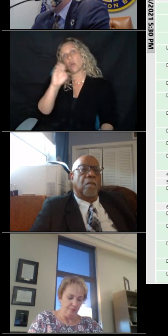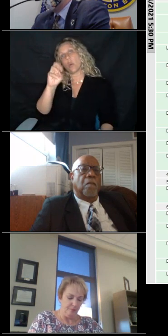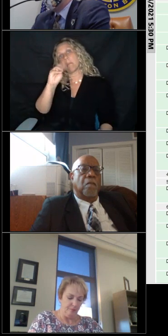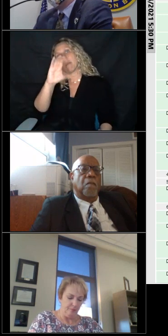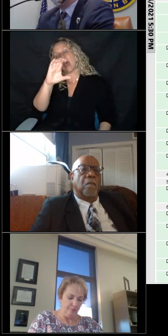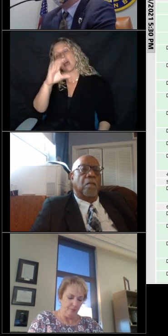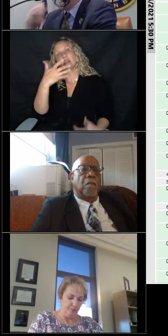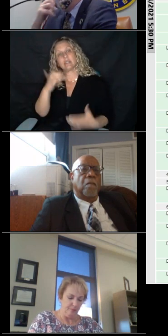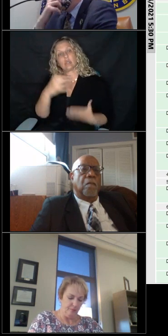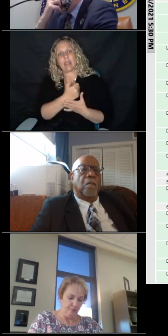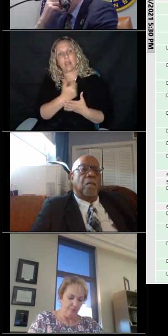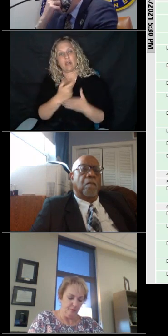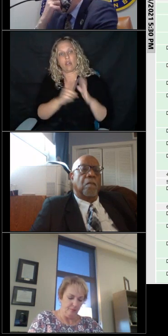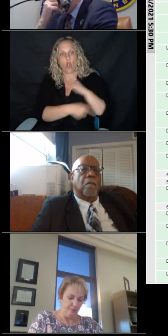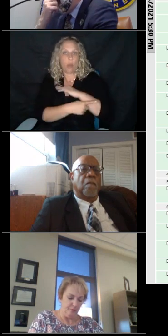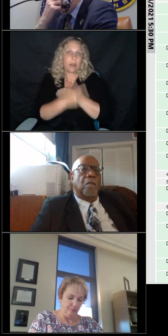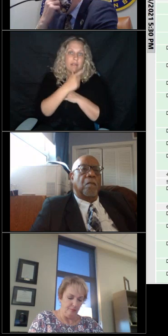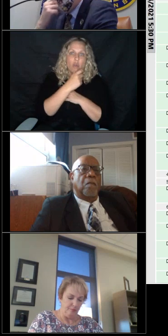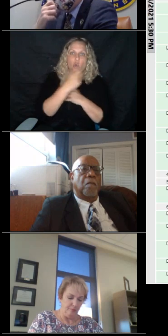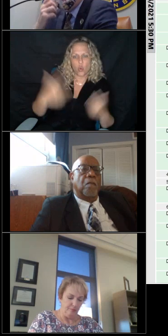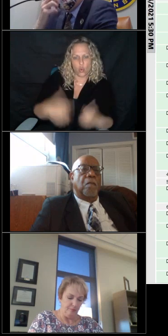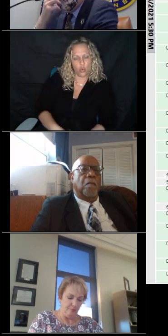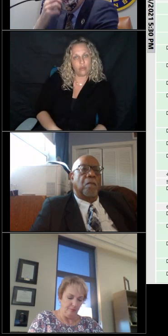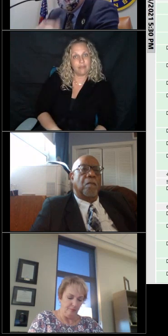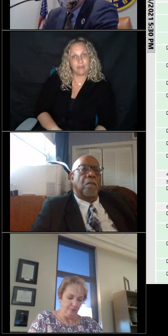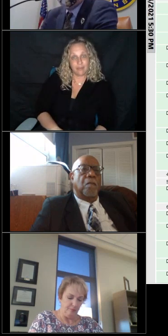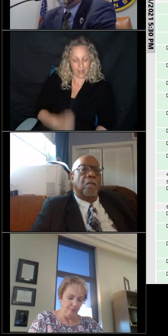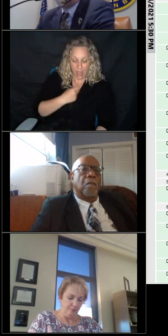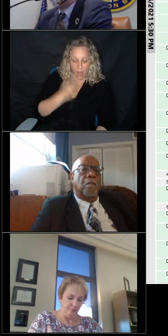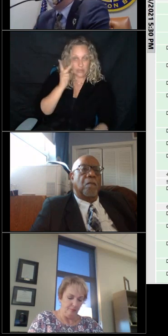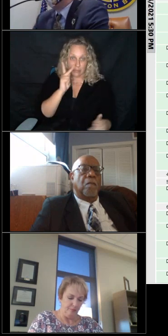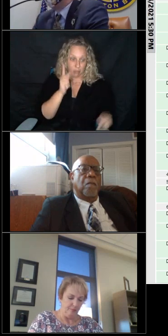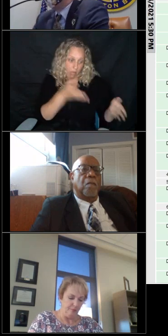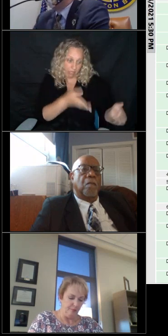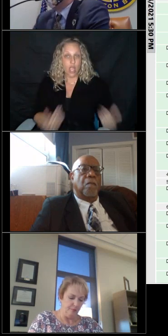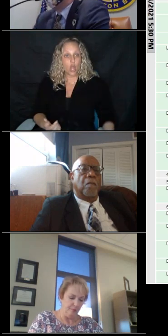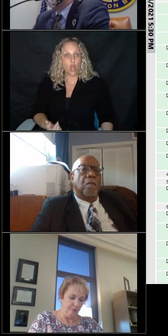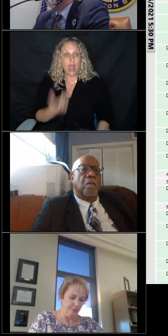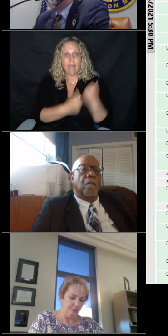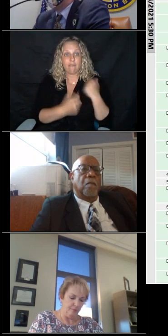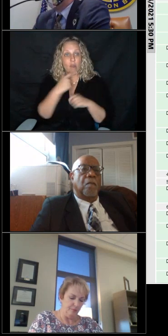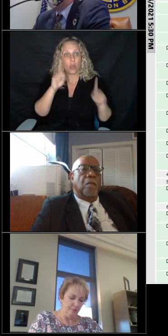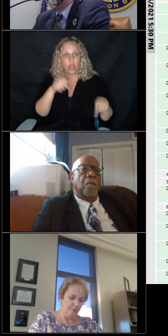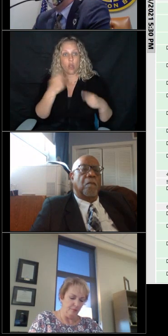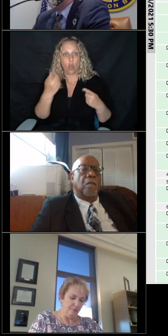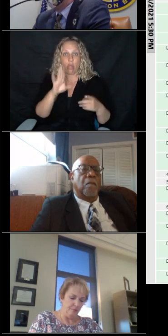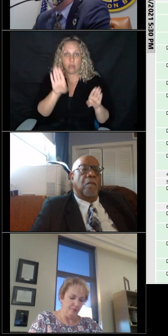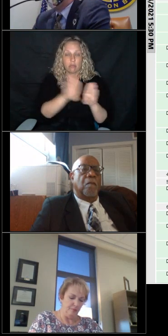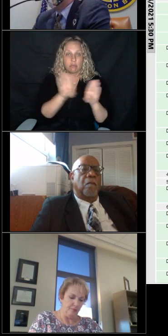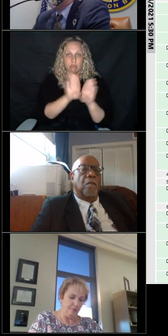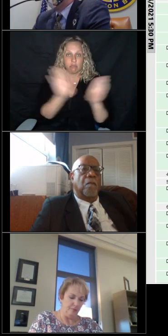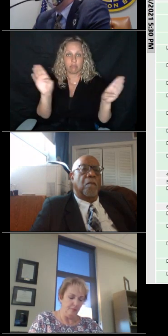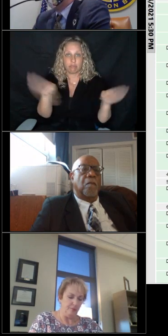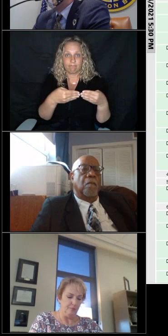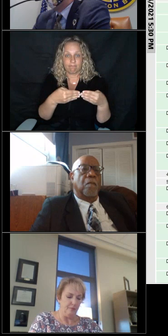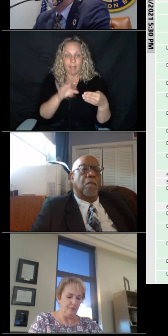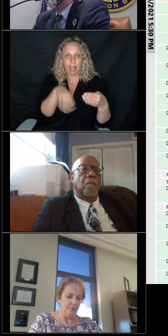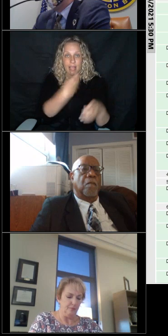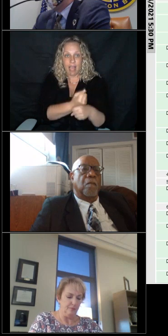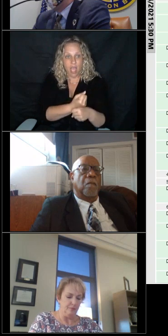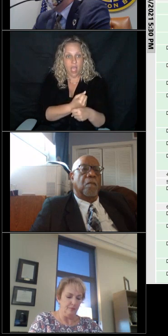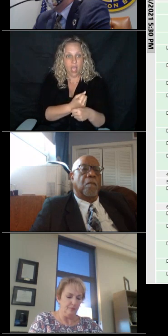garbage, but I don't know for who. I don't see no people over there. Every time we go grab the door, it's locked. I walked over the other